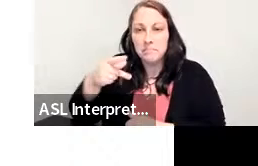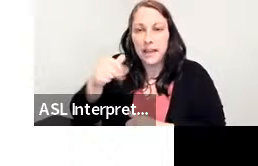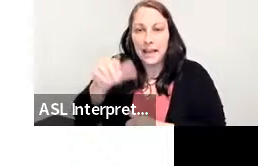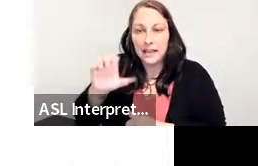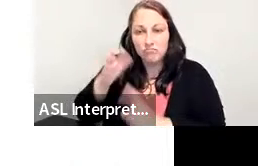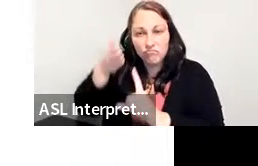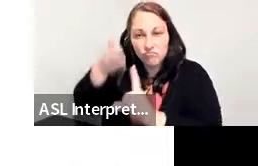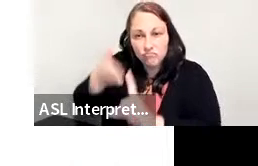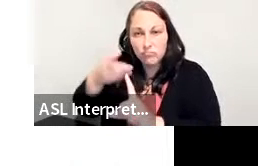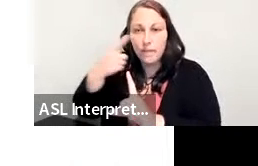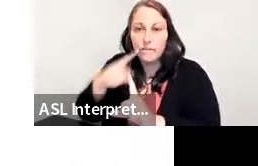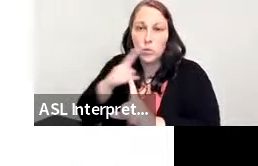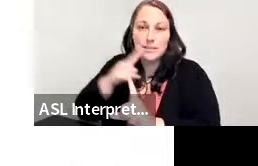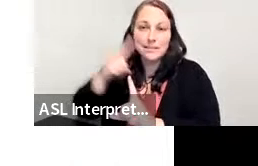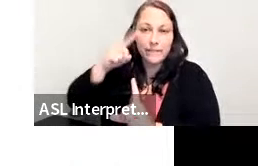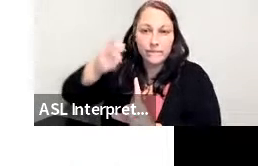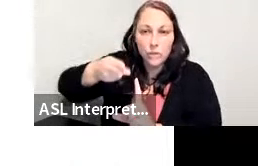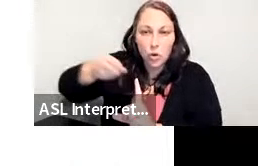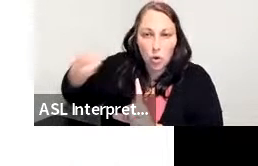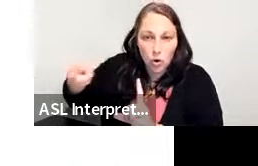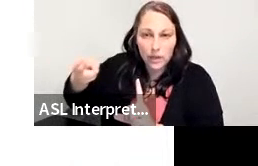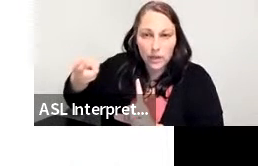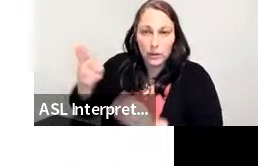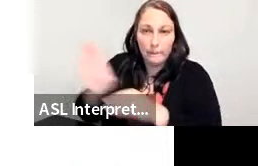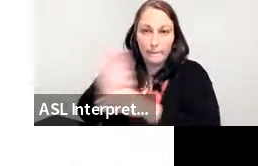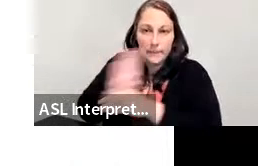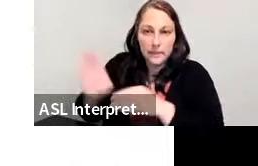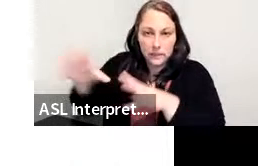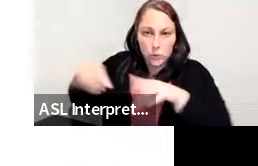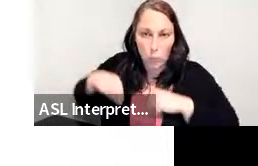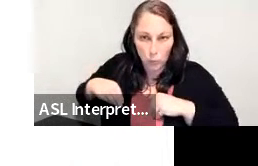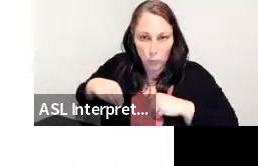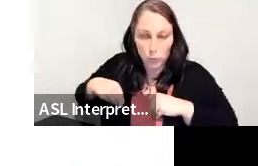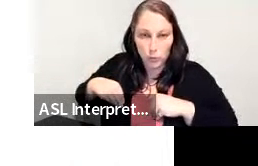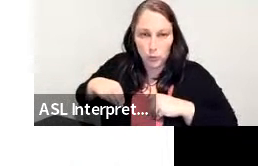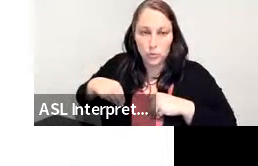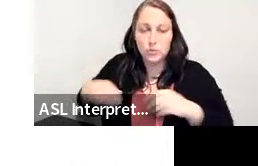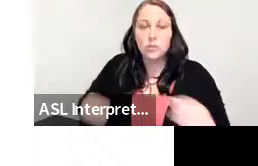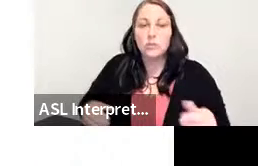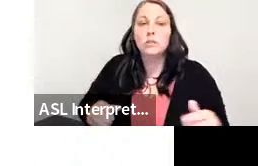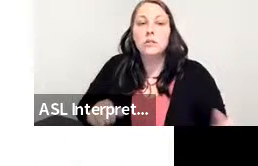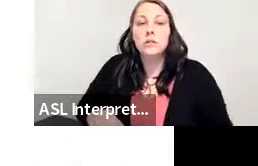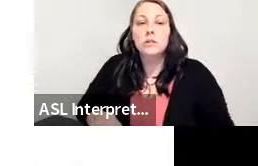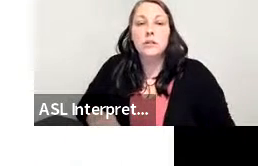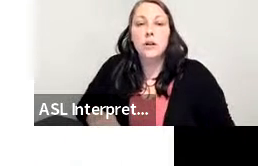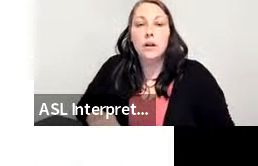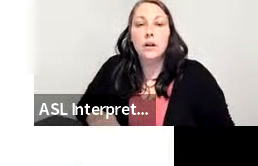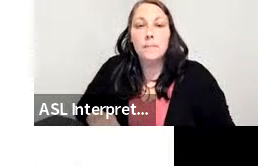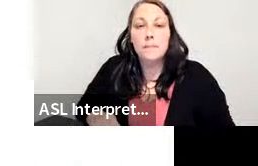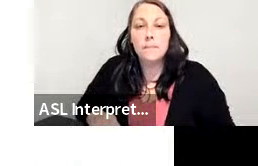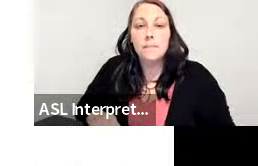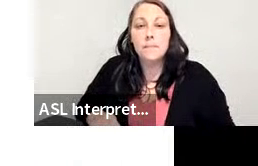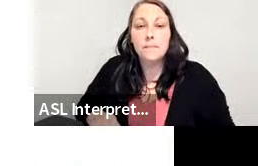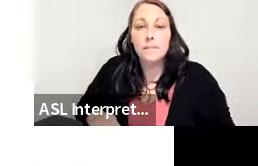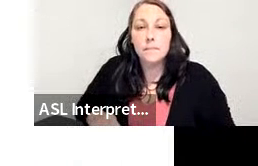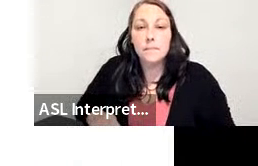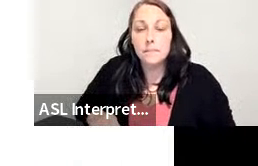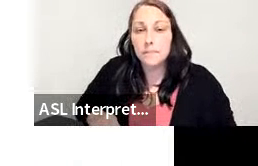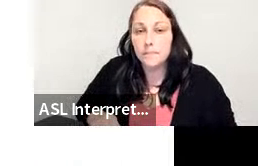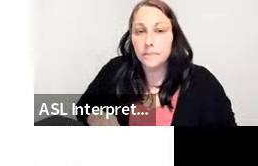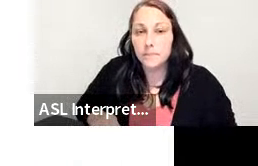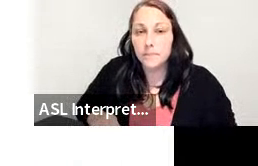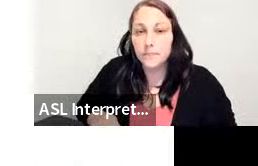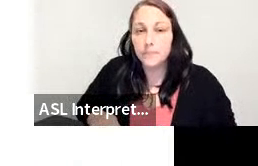goals of the project is to enhance the pedestrian safety along 6th Street. And we will do this by narrowing the right-of-way to slow